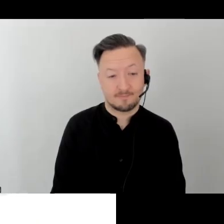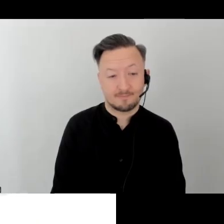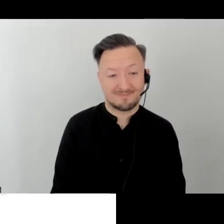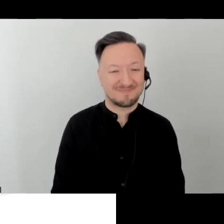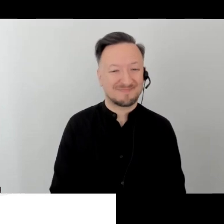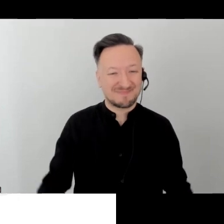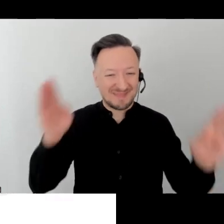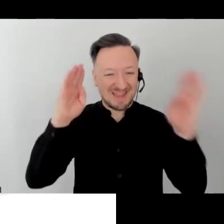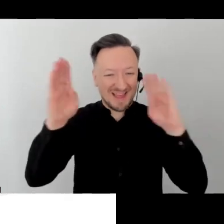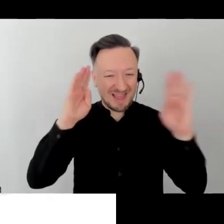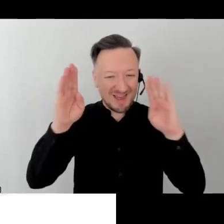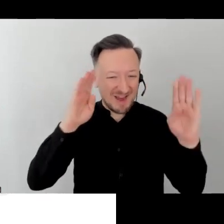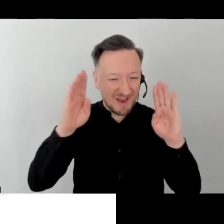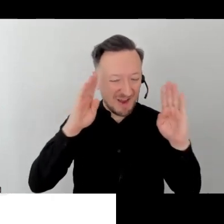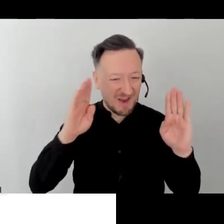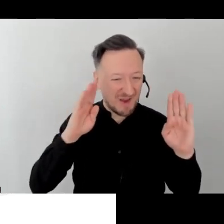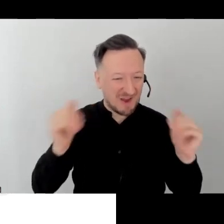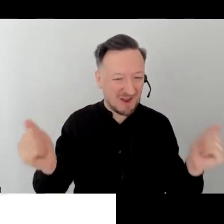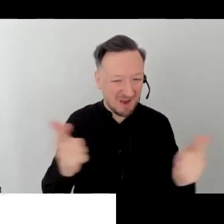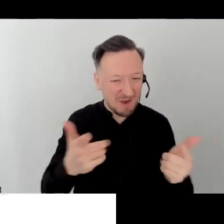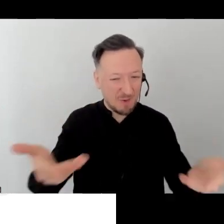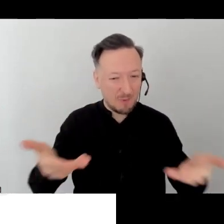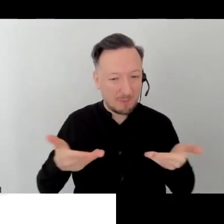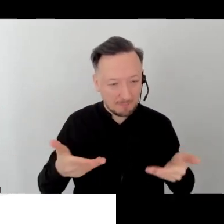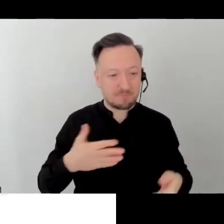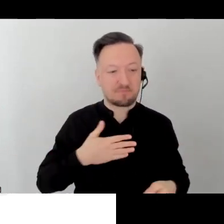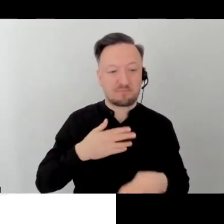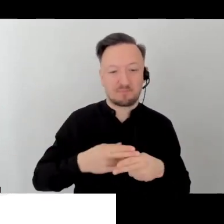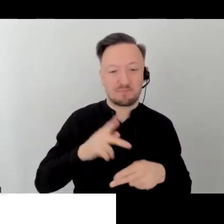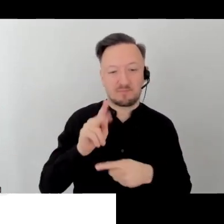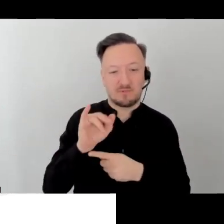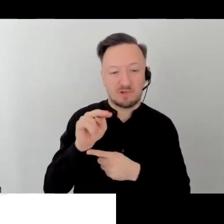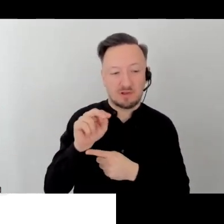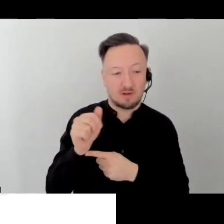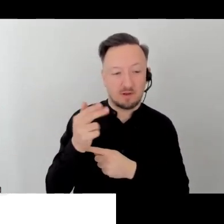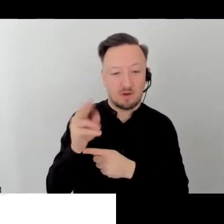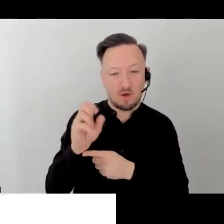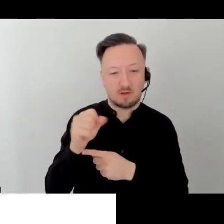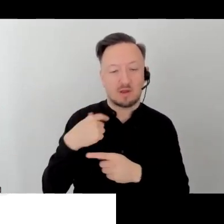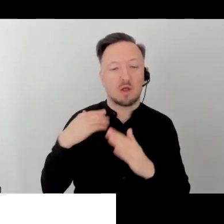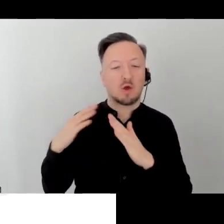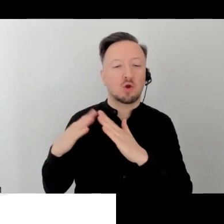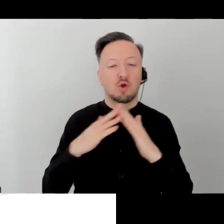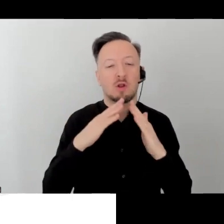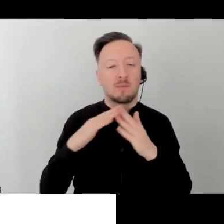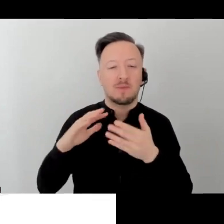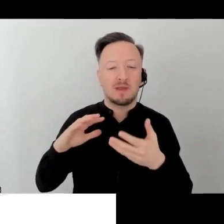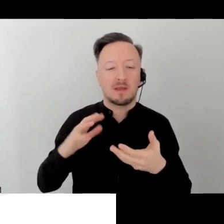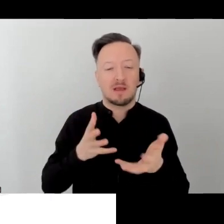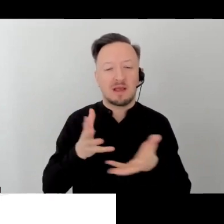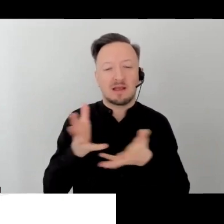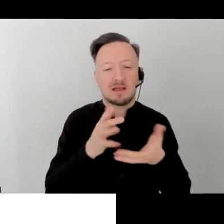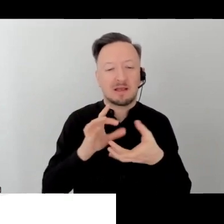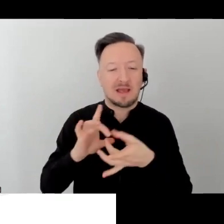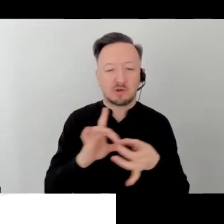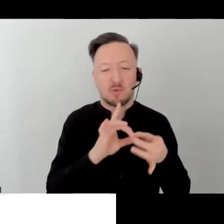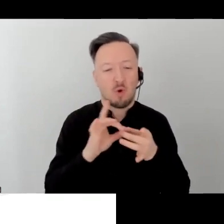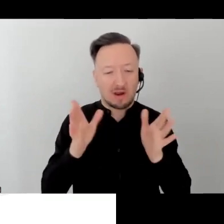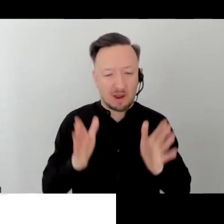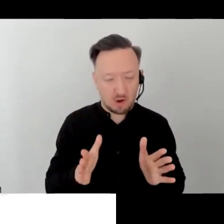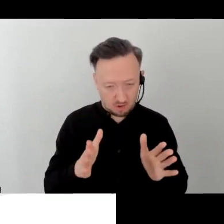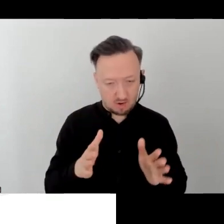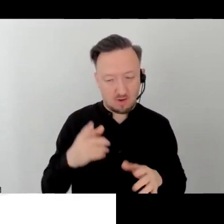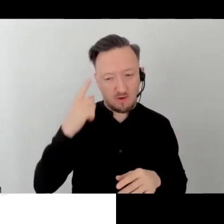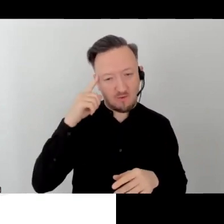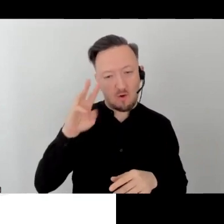Hello, everyone, and welcome. I'm Christina Hawes, Community Engagement Coordinator for the Community Outreach and Engagement Office of